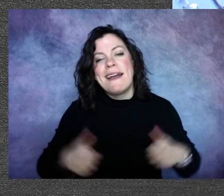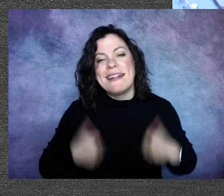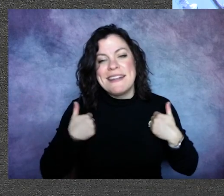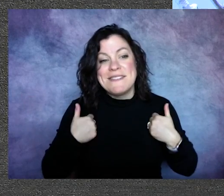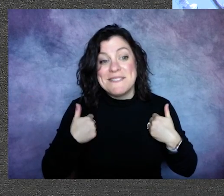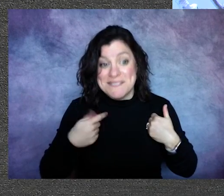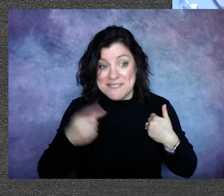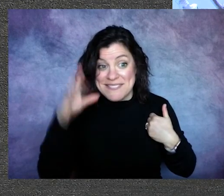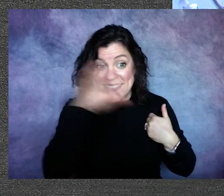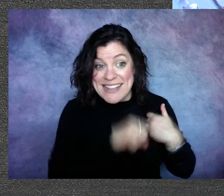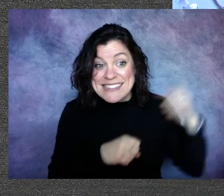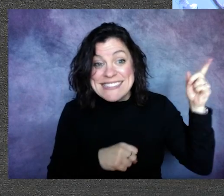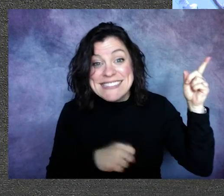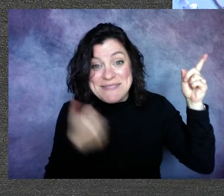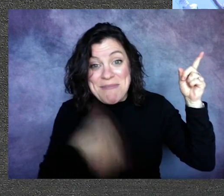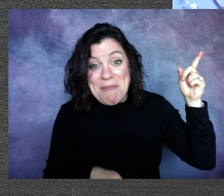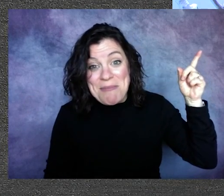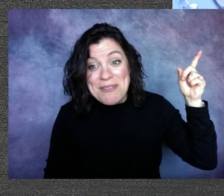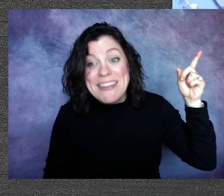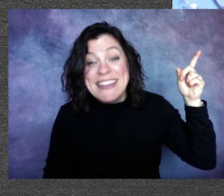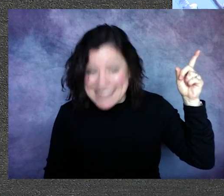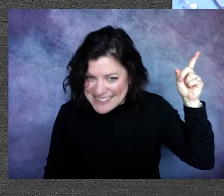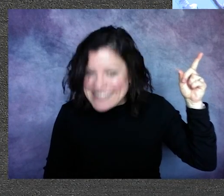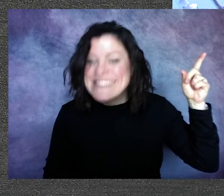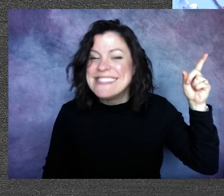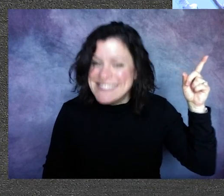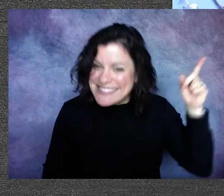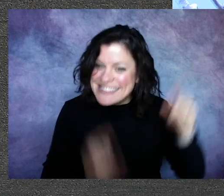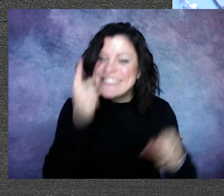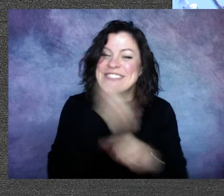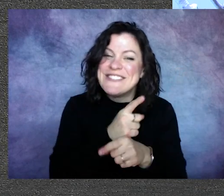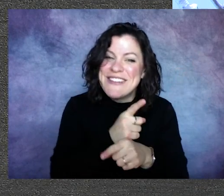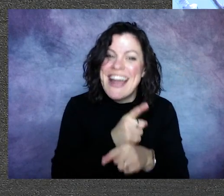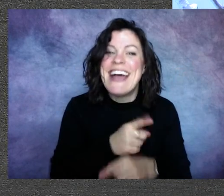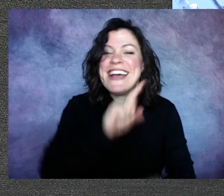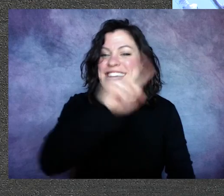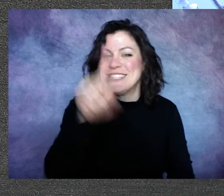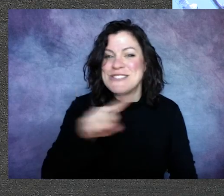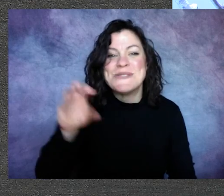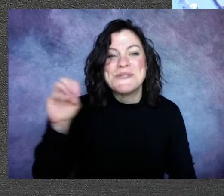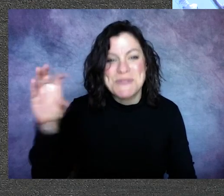I bet you guessed the zoo. And you're right. George loved the zoo.